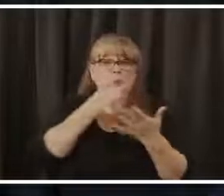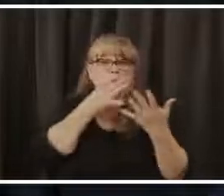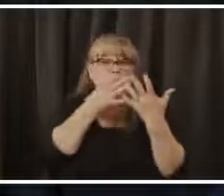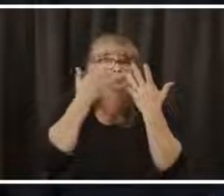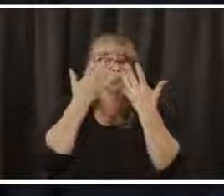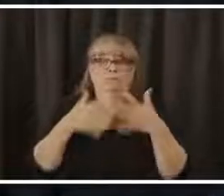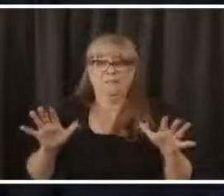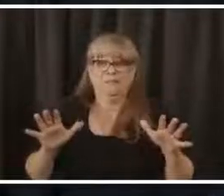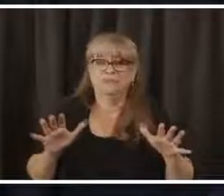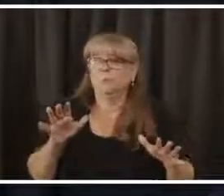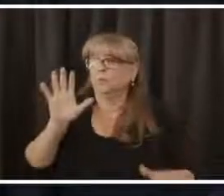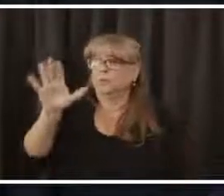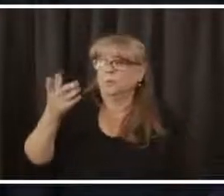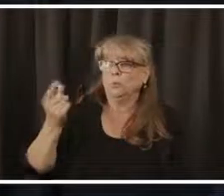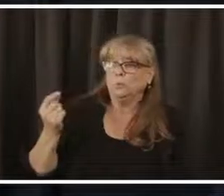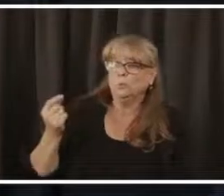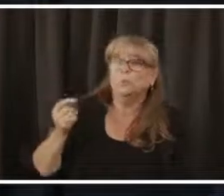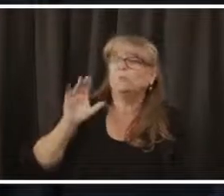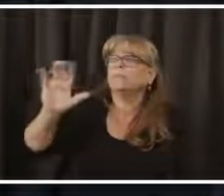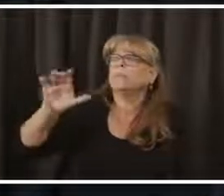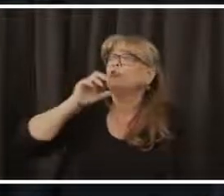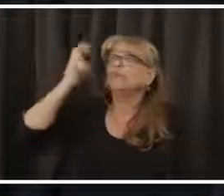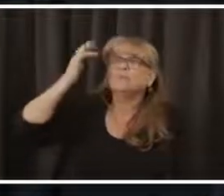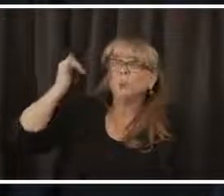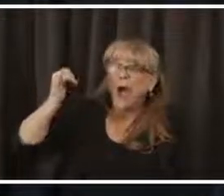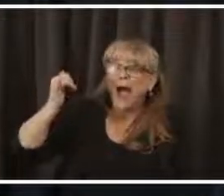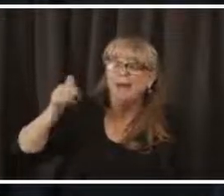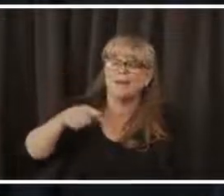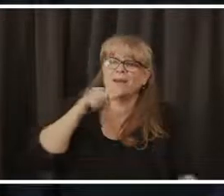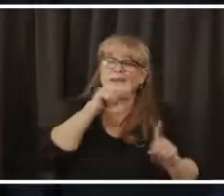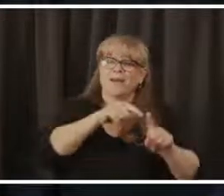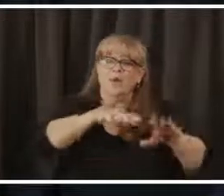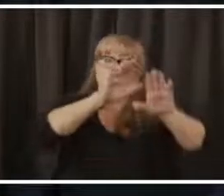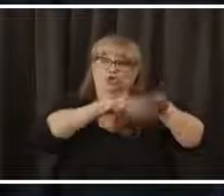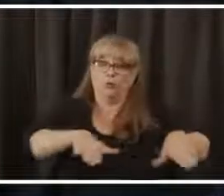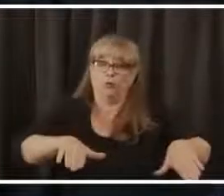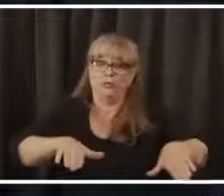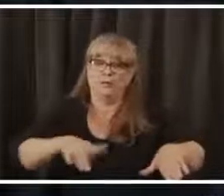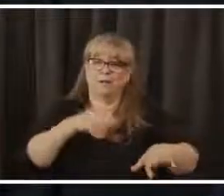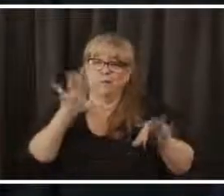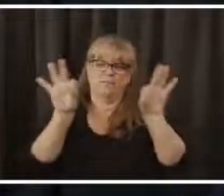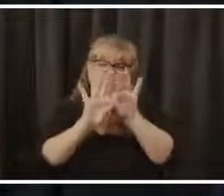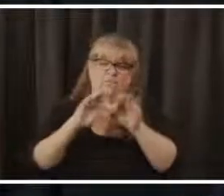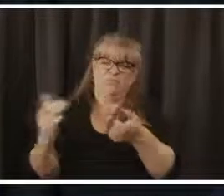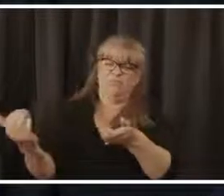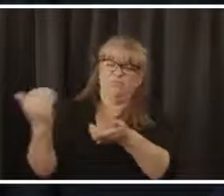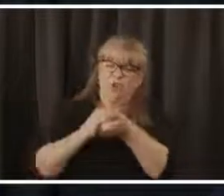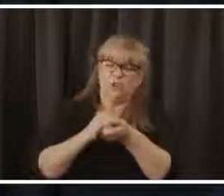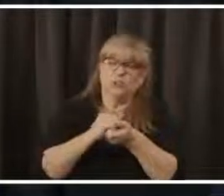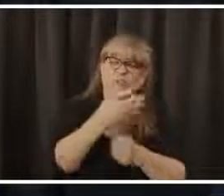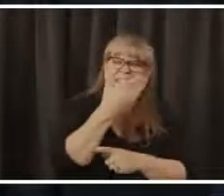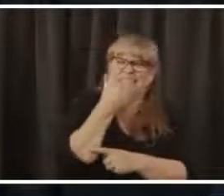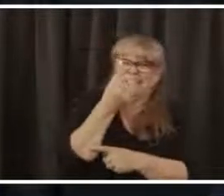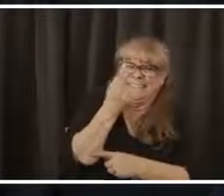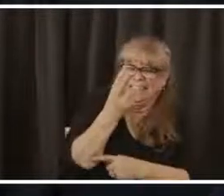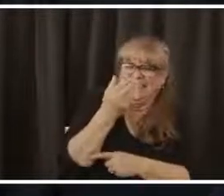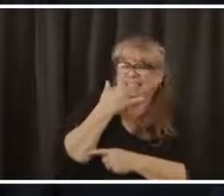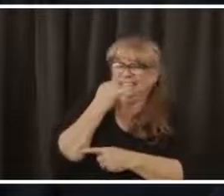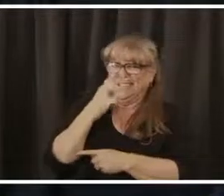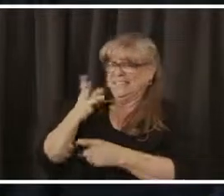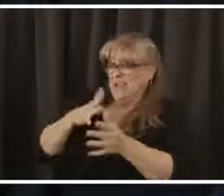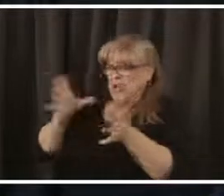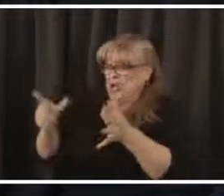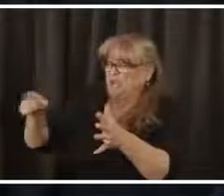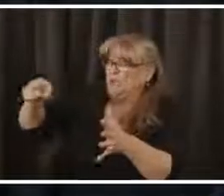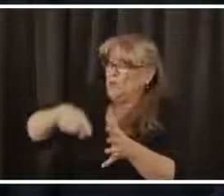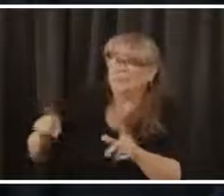one of the reasons that we're emphasizing the partnership with Children's today and the drive for 16 and 17-year-olds to get vaccinated. Not all 16 and 17-year-olds are